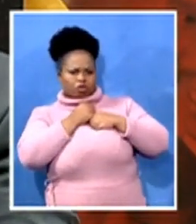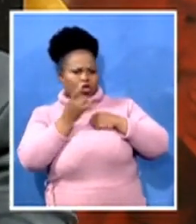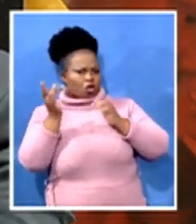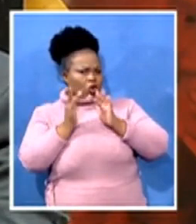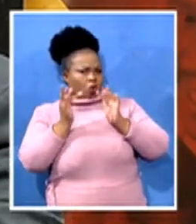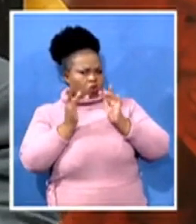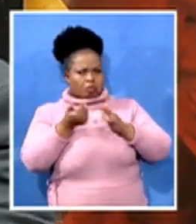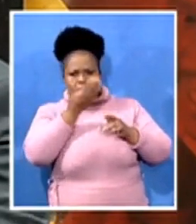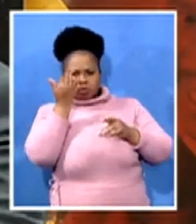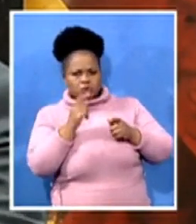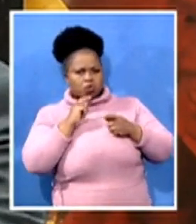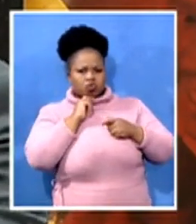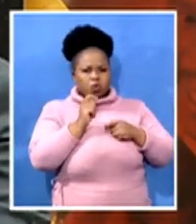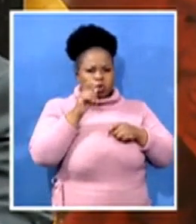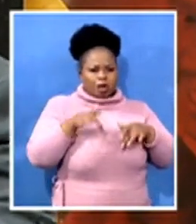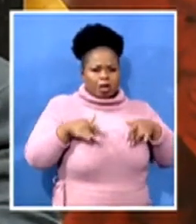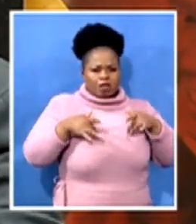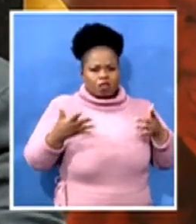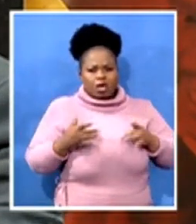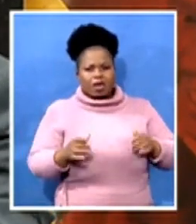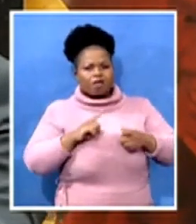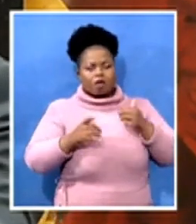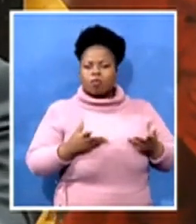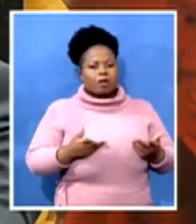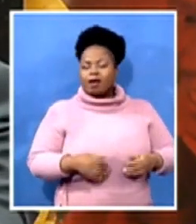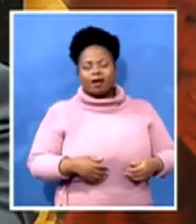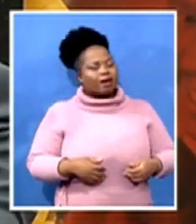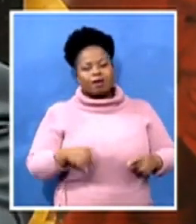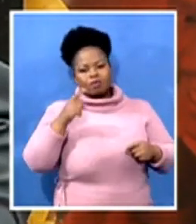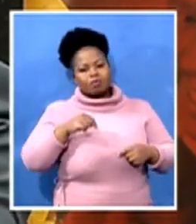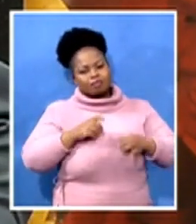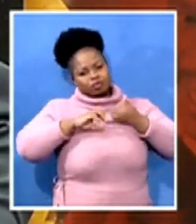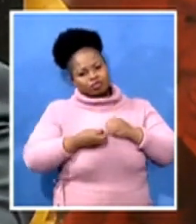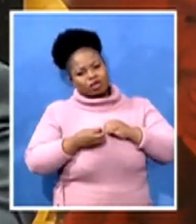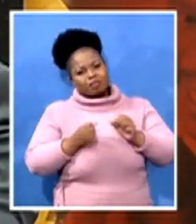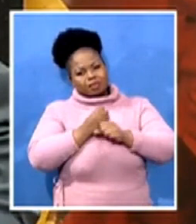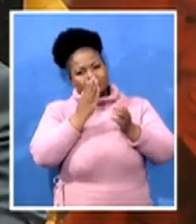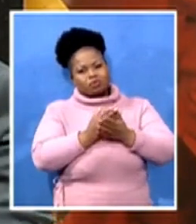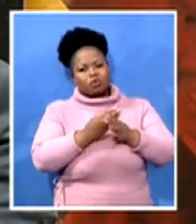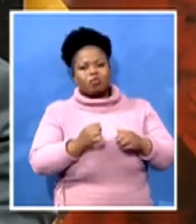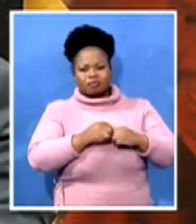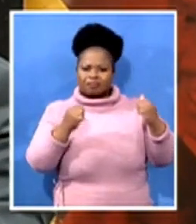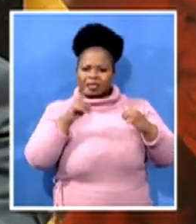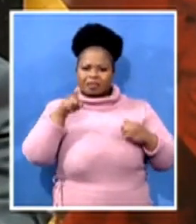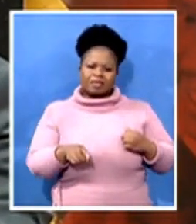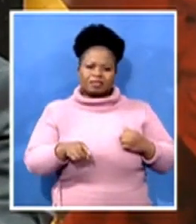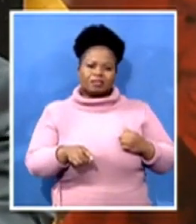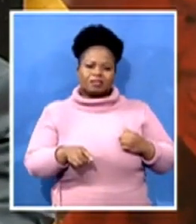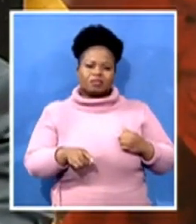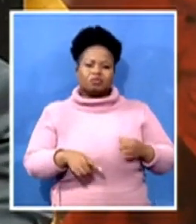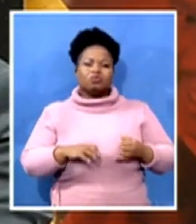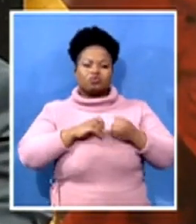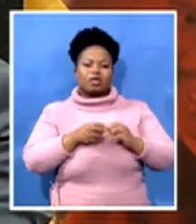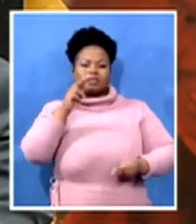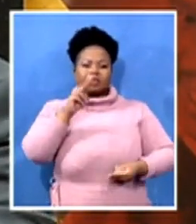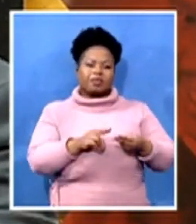njalo. Funeka sibambisane ke siyilwe le nto yokubangela umdinzi netyheneba kubantu bakuthi abadibana le ntsholongwane. Sicela